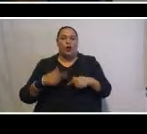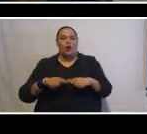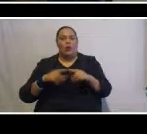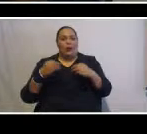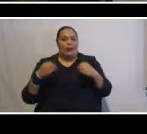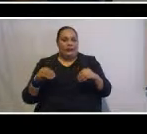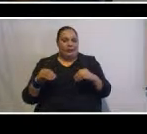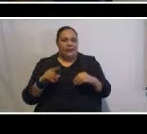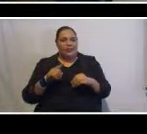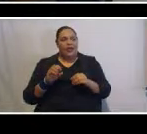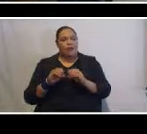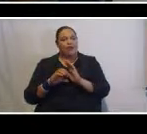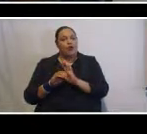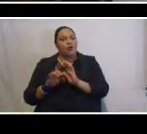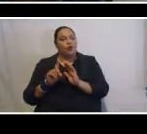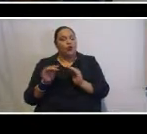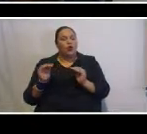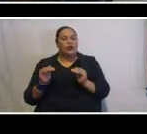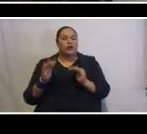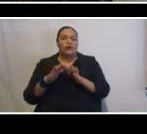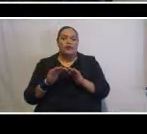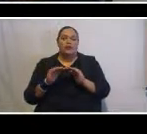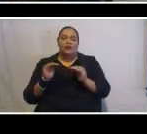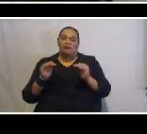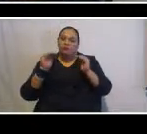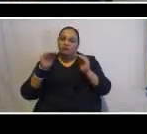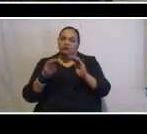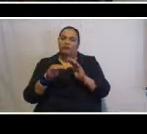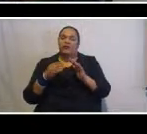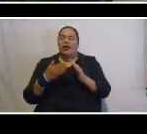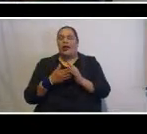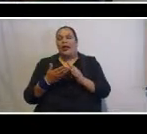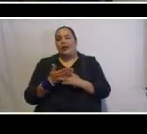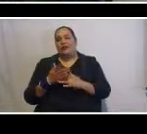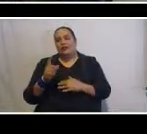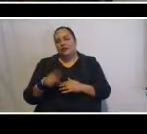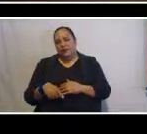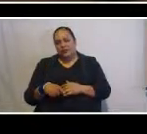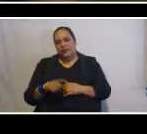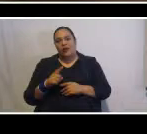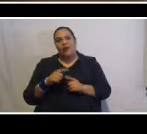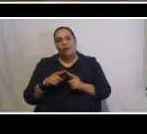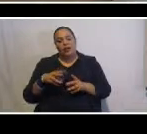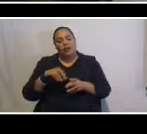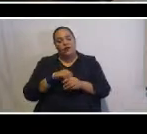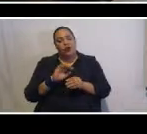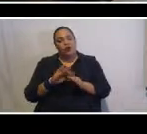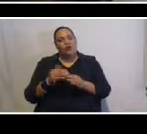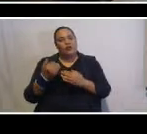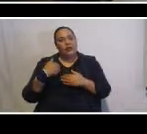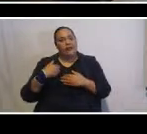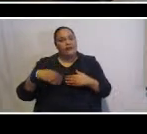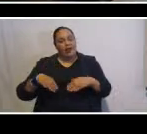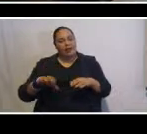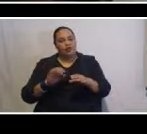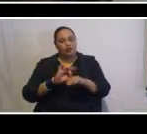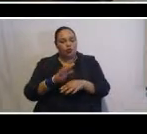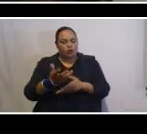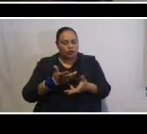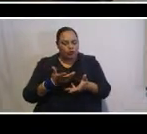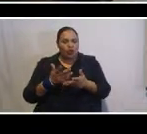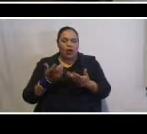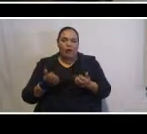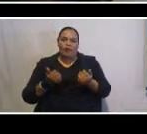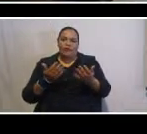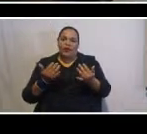businesses that promote affordable, reliable energy access. Involvement of state actors in consultation with